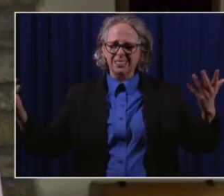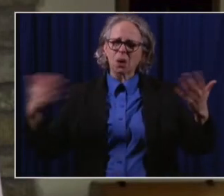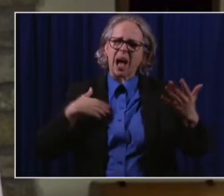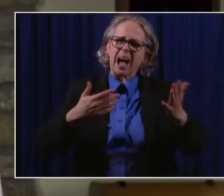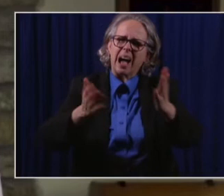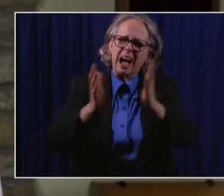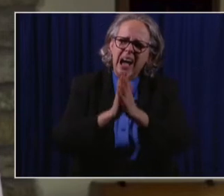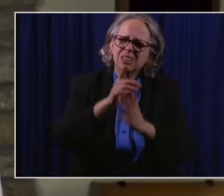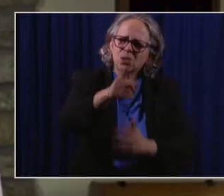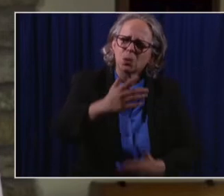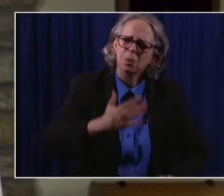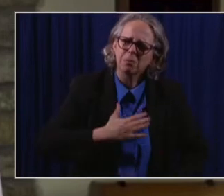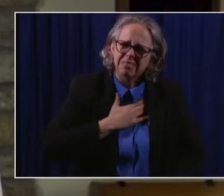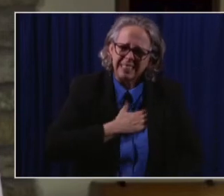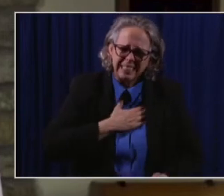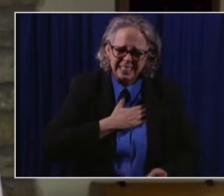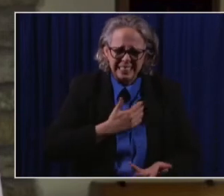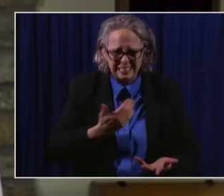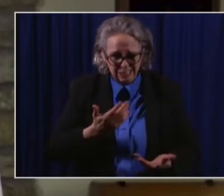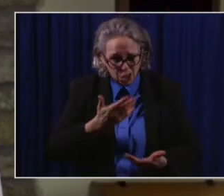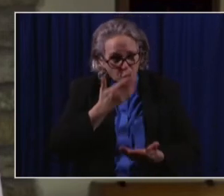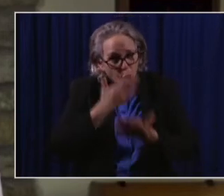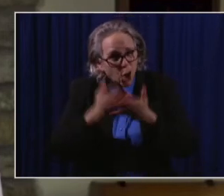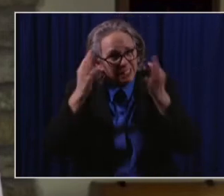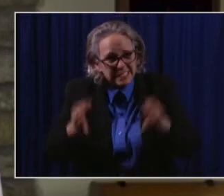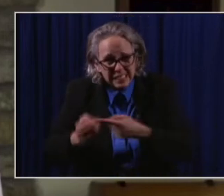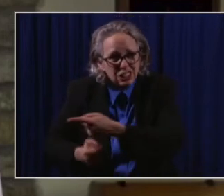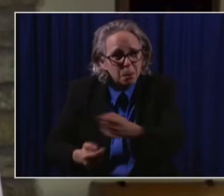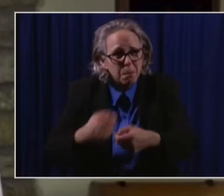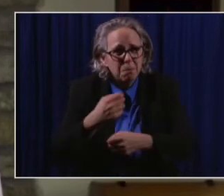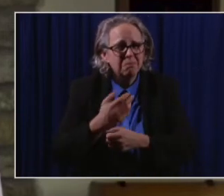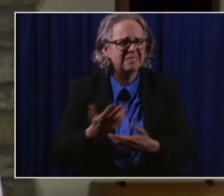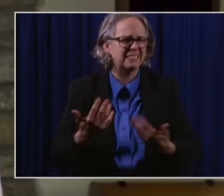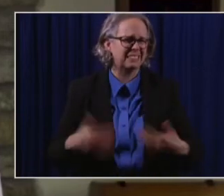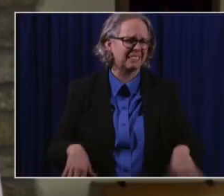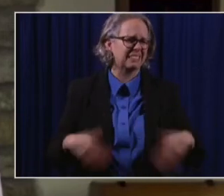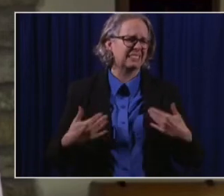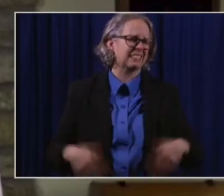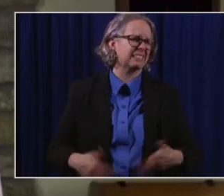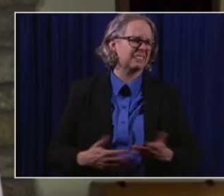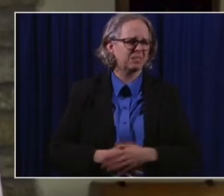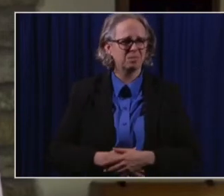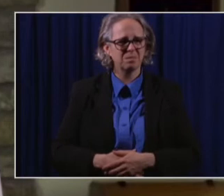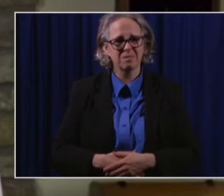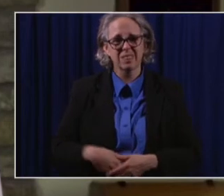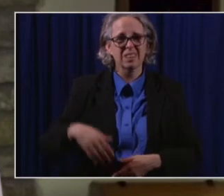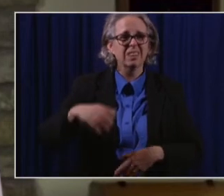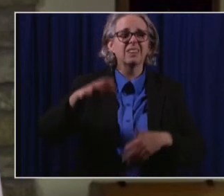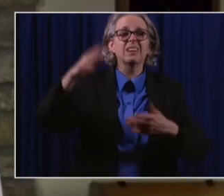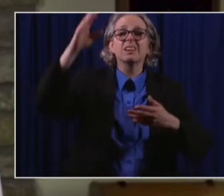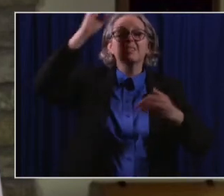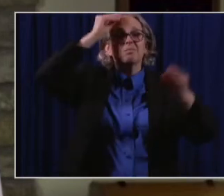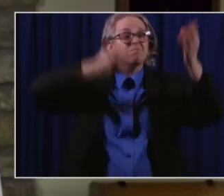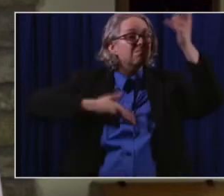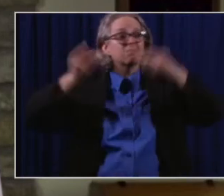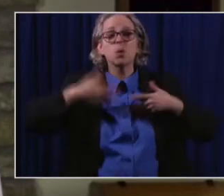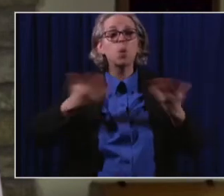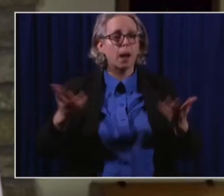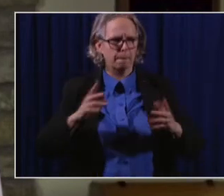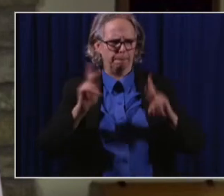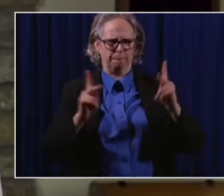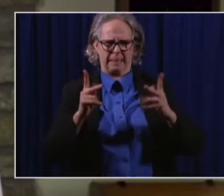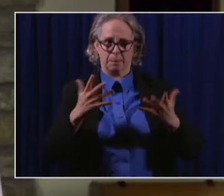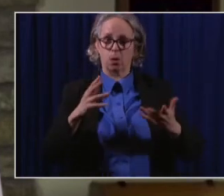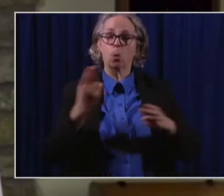commissioners tell us they're seeing less and less mask compliance when people are out, and that people are not wearing masks when they're with friends and family.